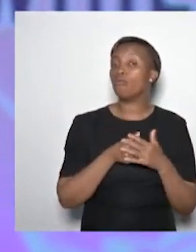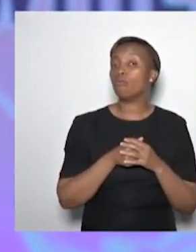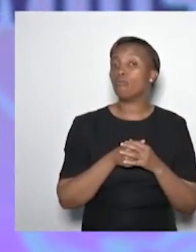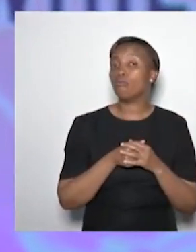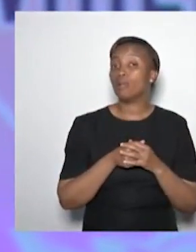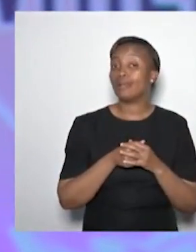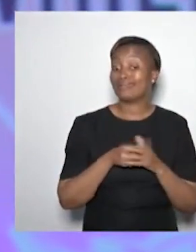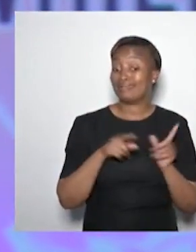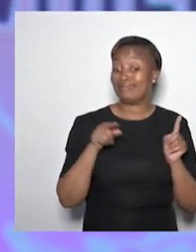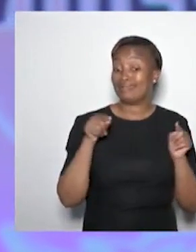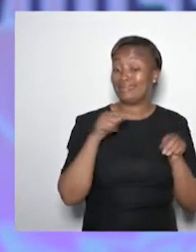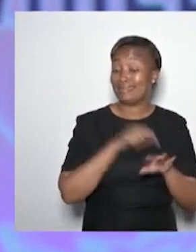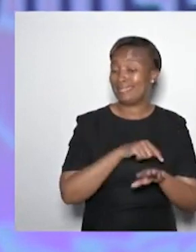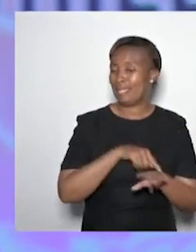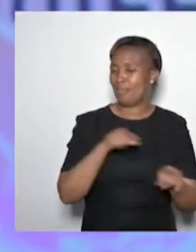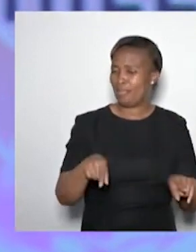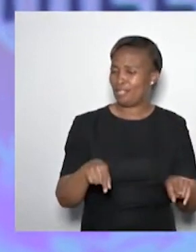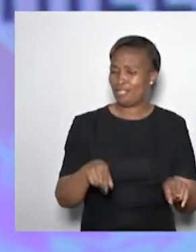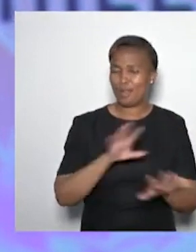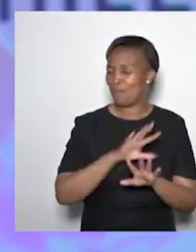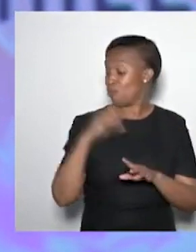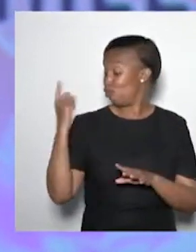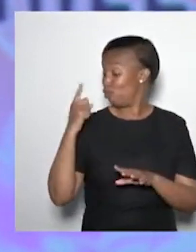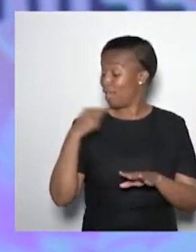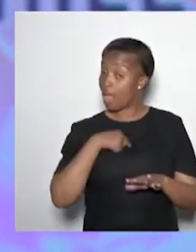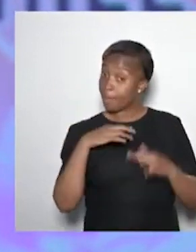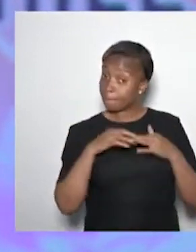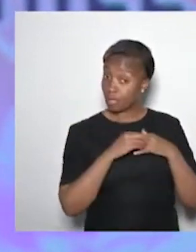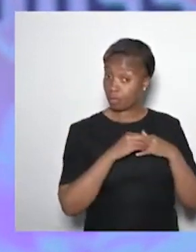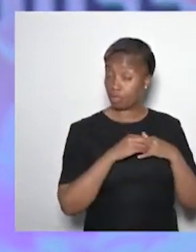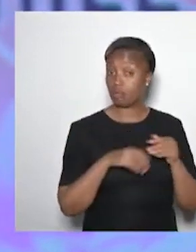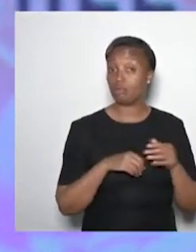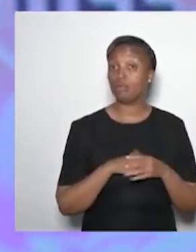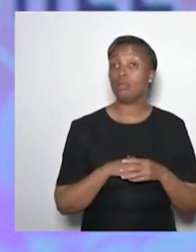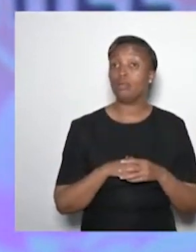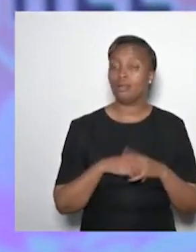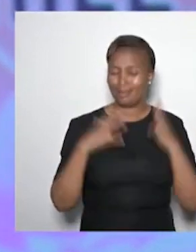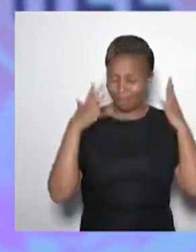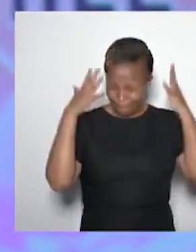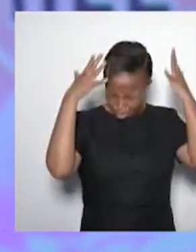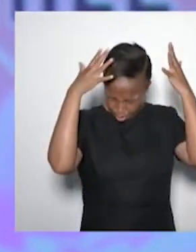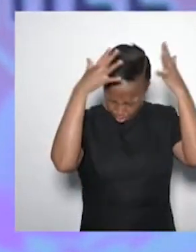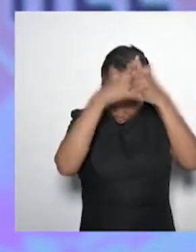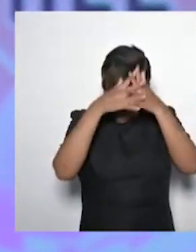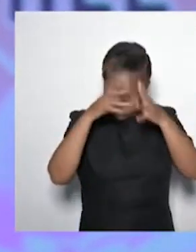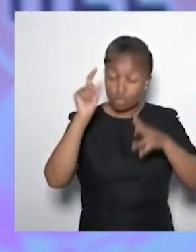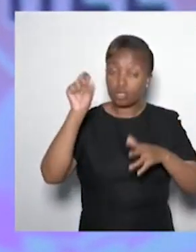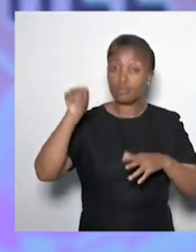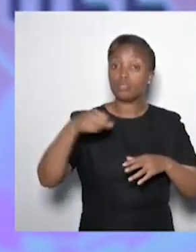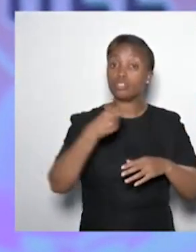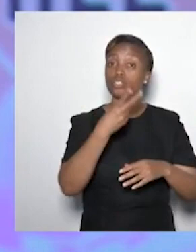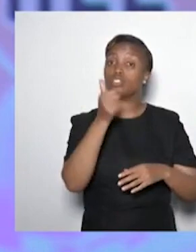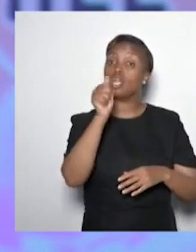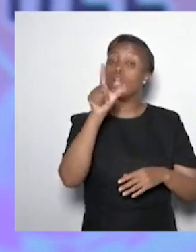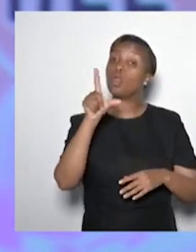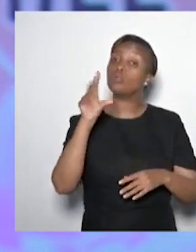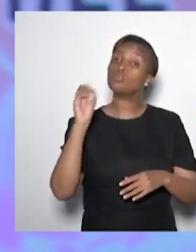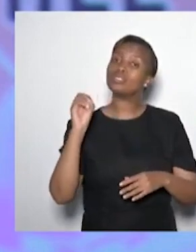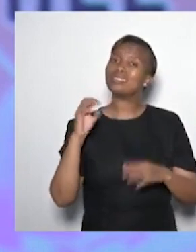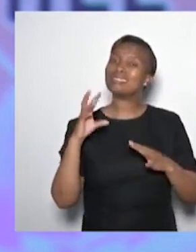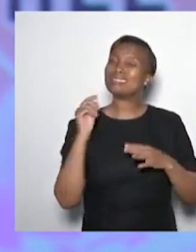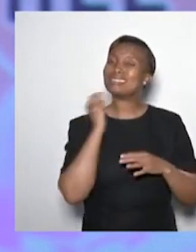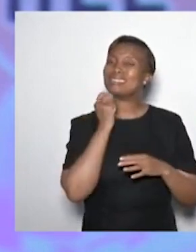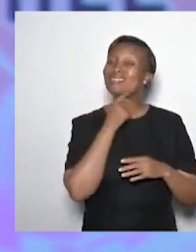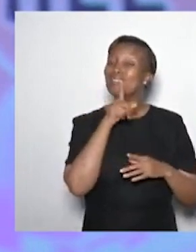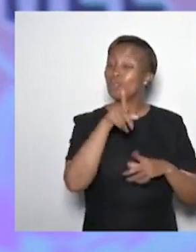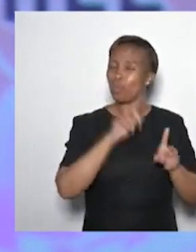and this time I'm not single, I'm married. And Bishop Charlo says, you are a